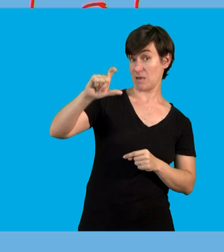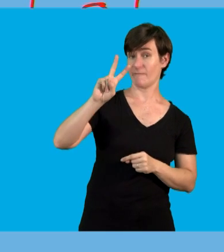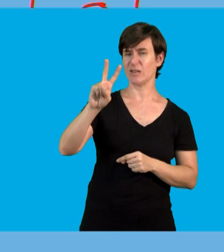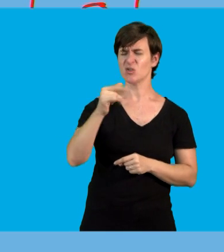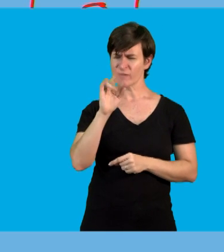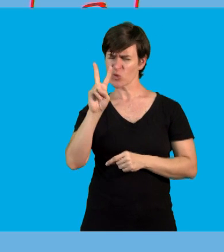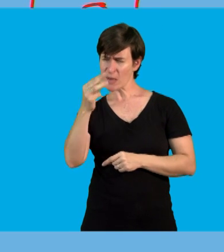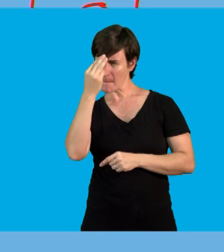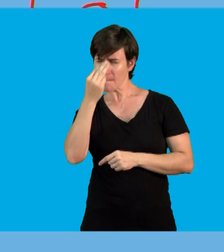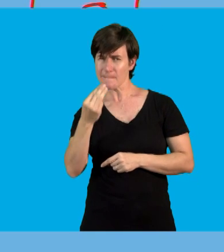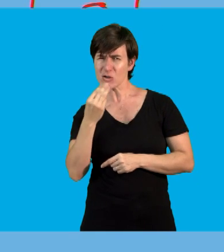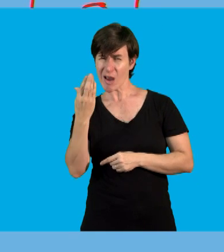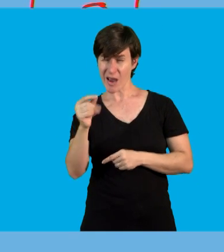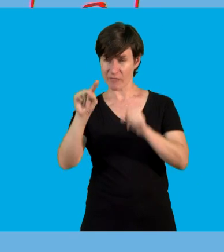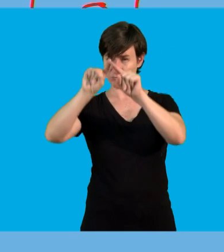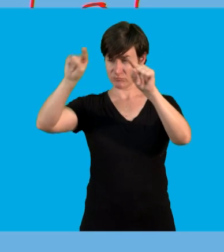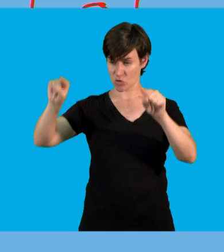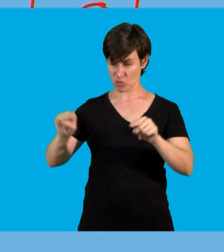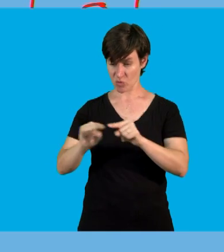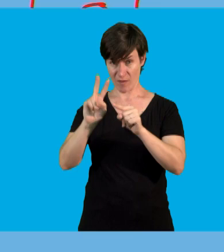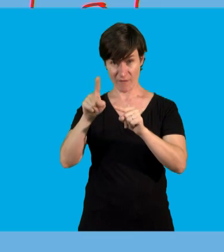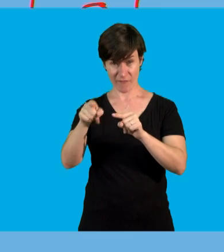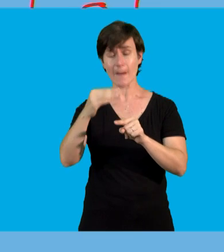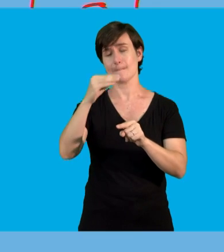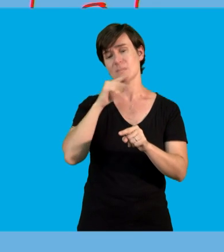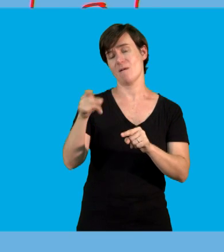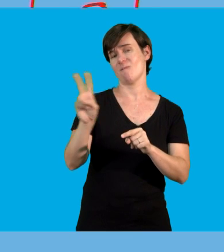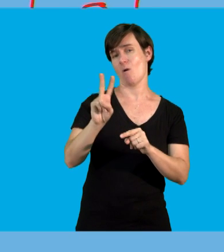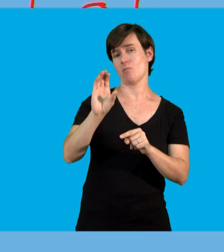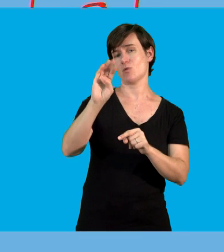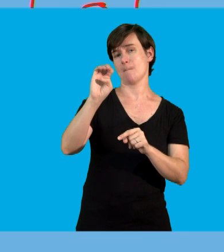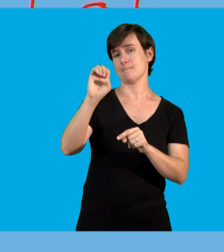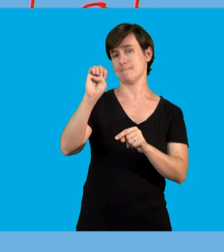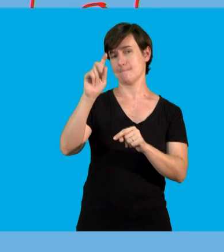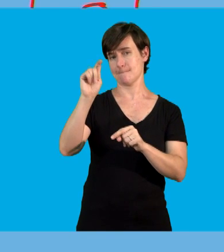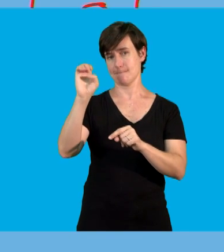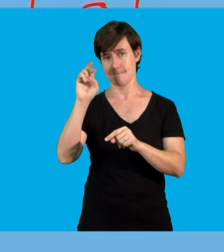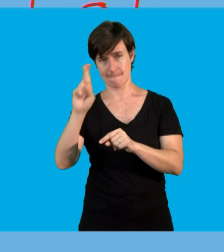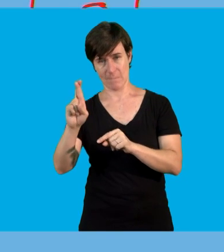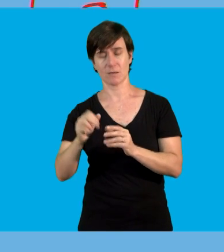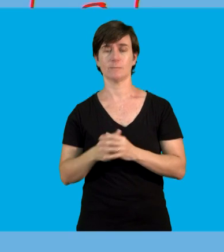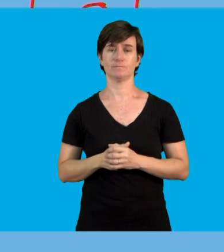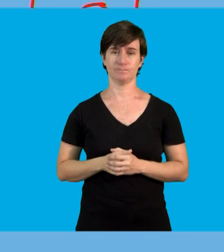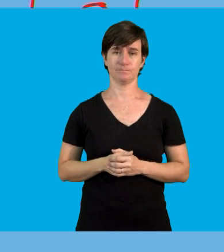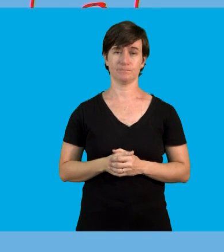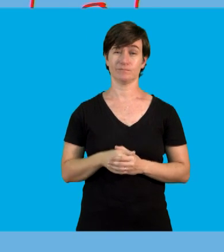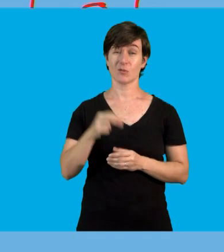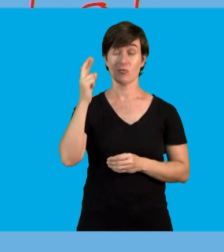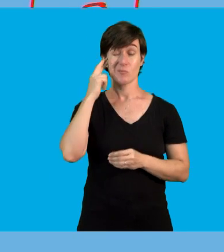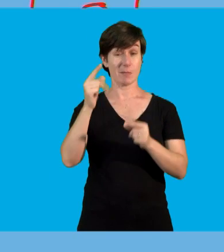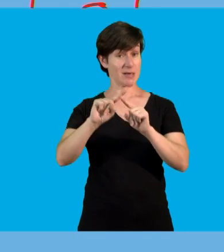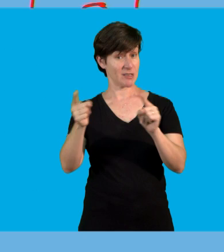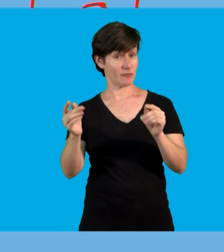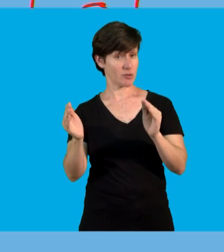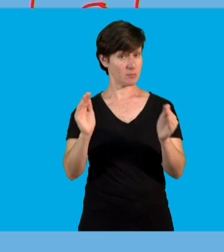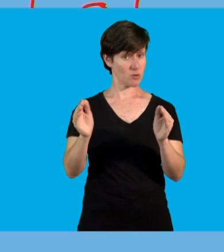symbol V in any electrical circuit, know that that is a voltmeter which is connected to there, and it is connected in parallel. Remember, there's